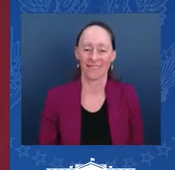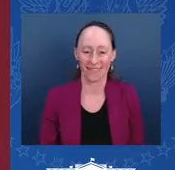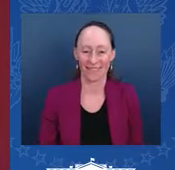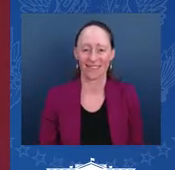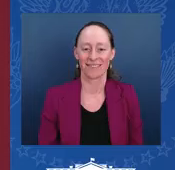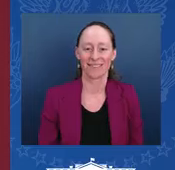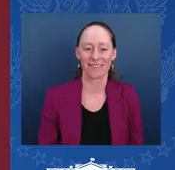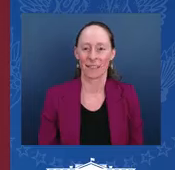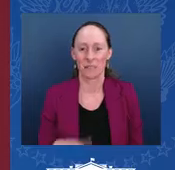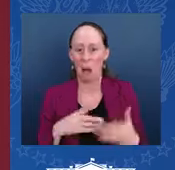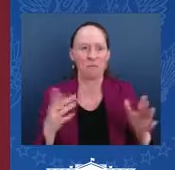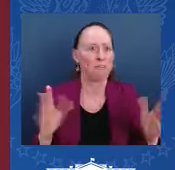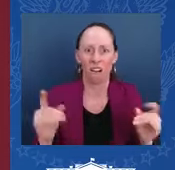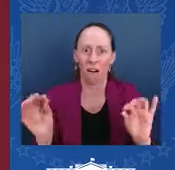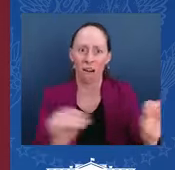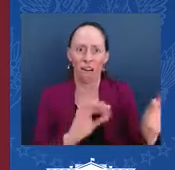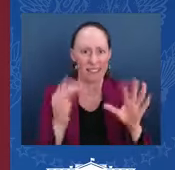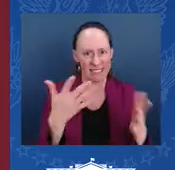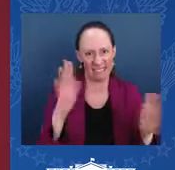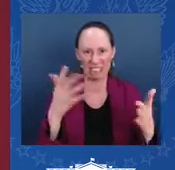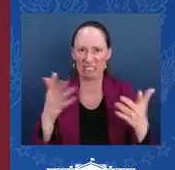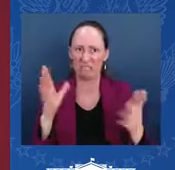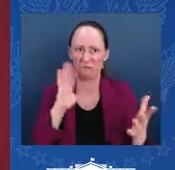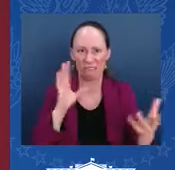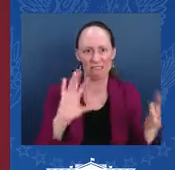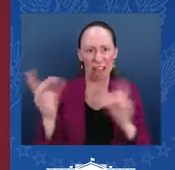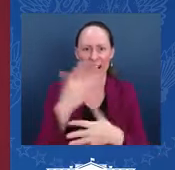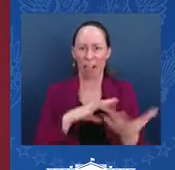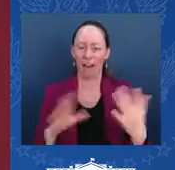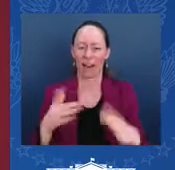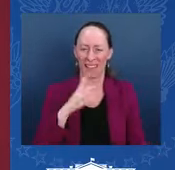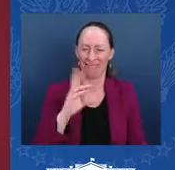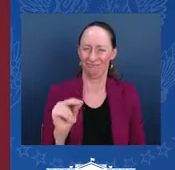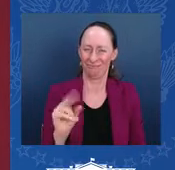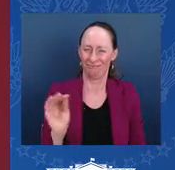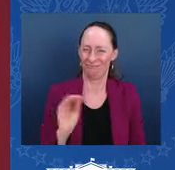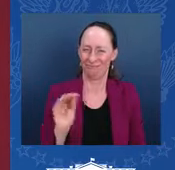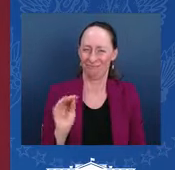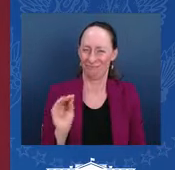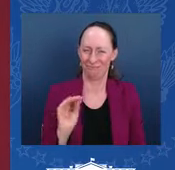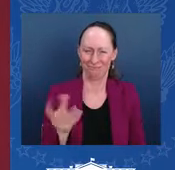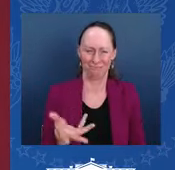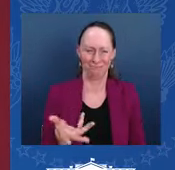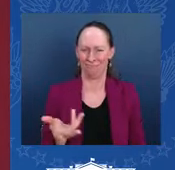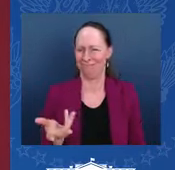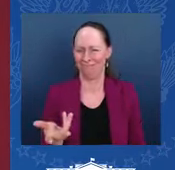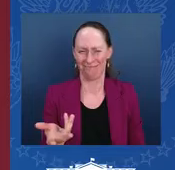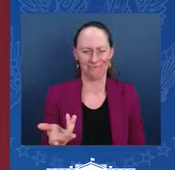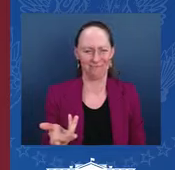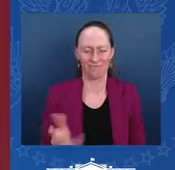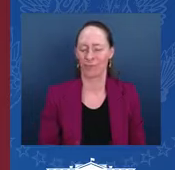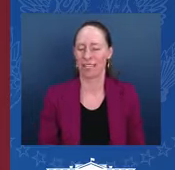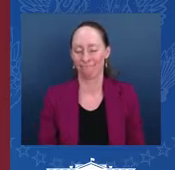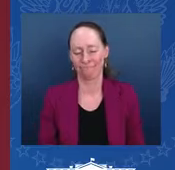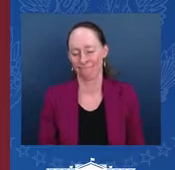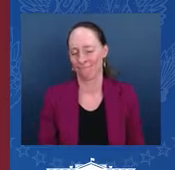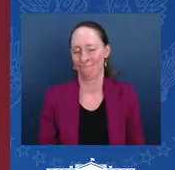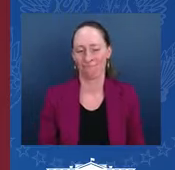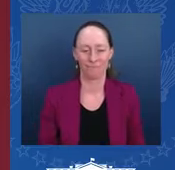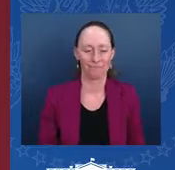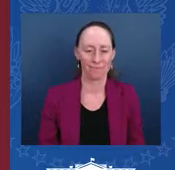I did that to make sure we understand what the super rich are paying. And folks, let me close with this. Bernie and I